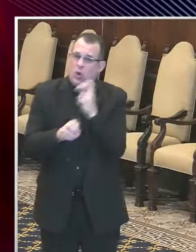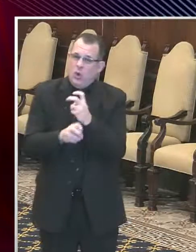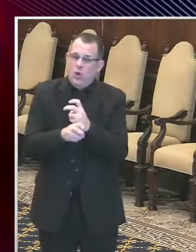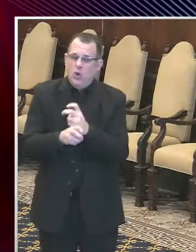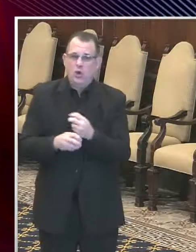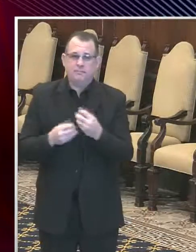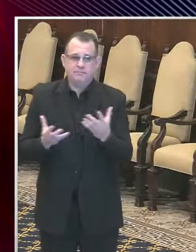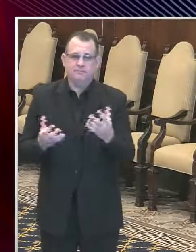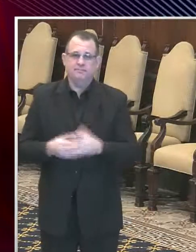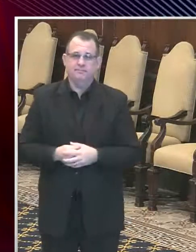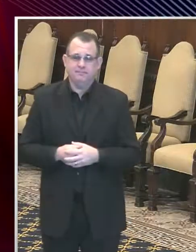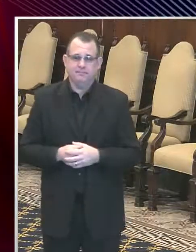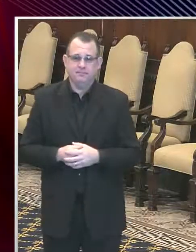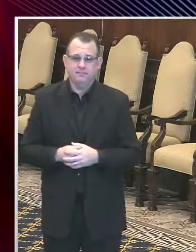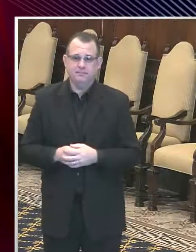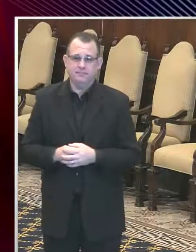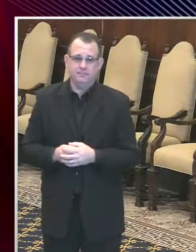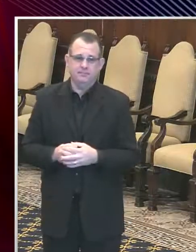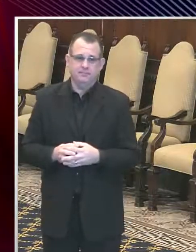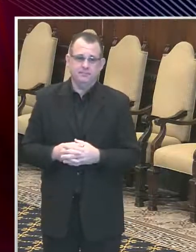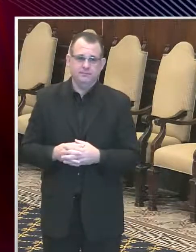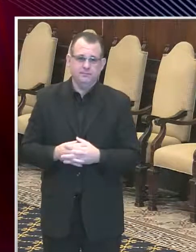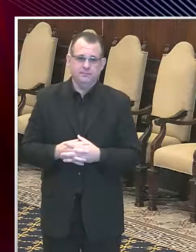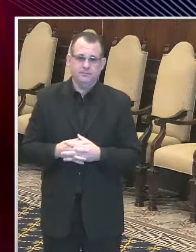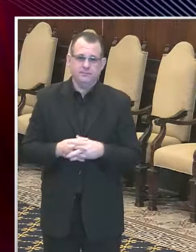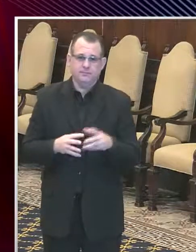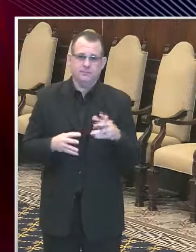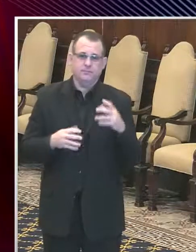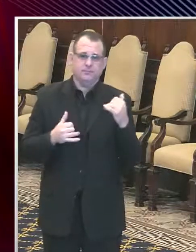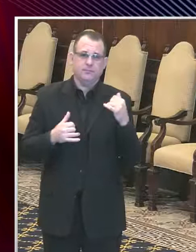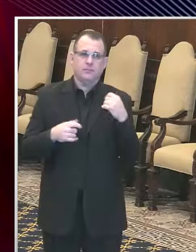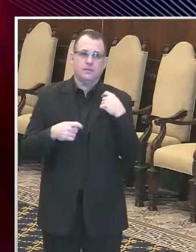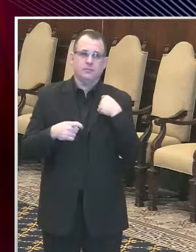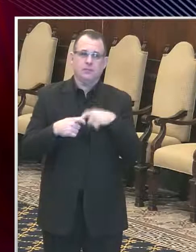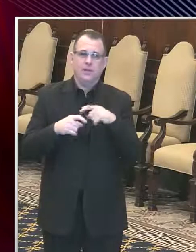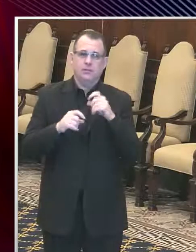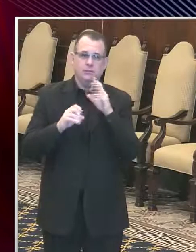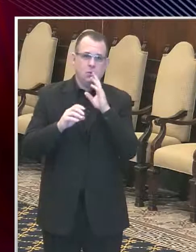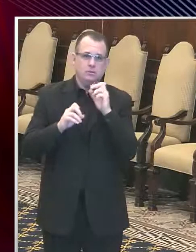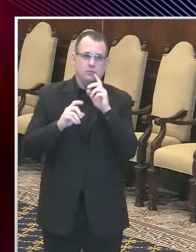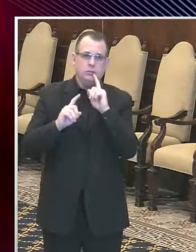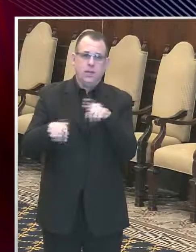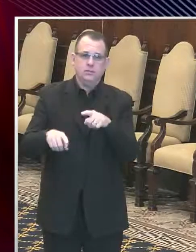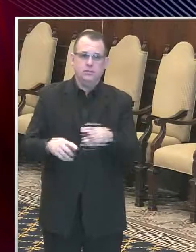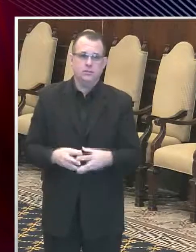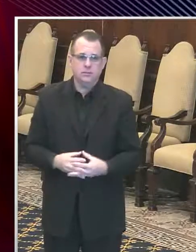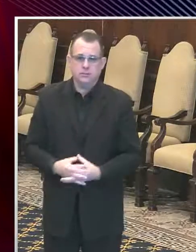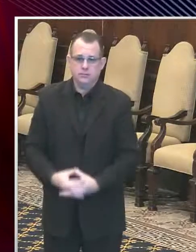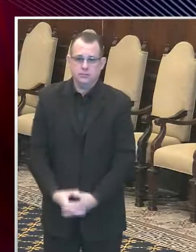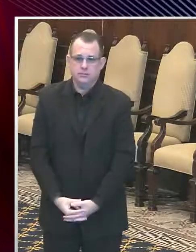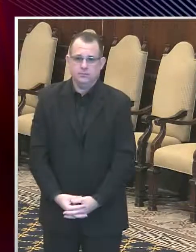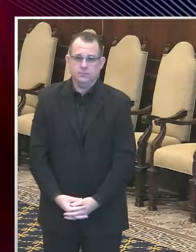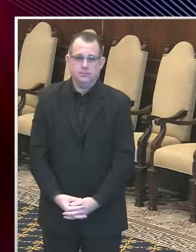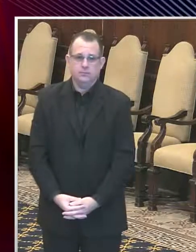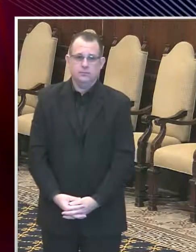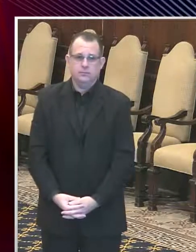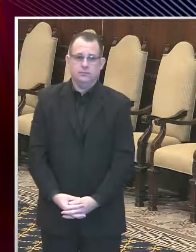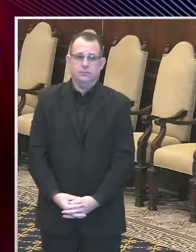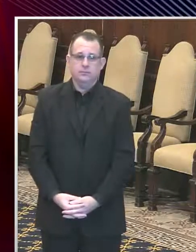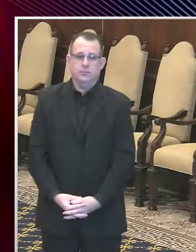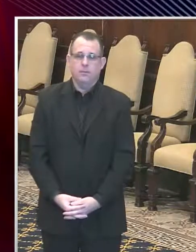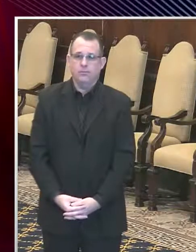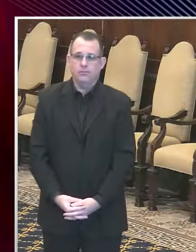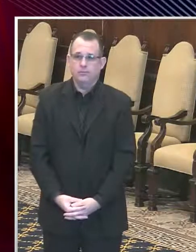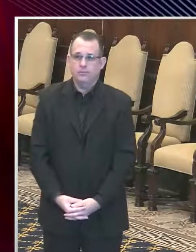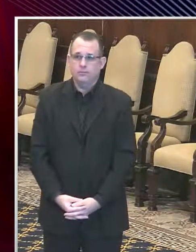Los hogares para ancianos saben que su personal tiene que usar las mascarillas en todo momento, también